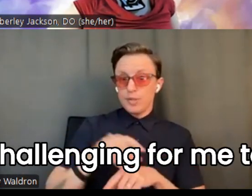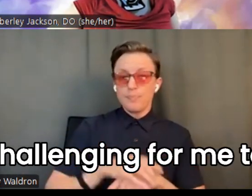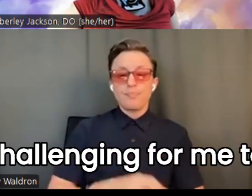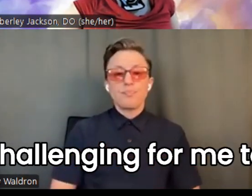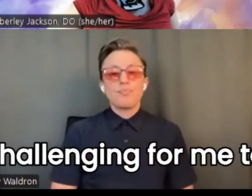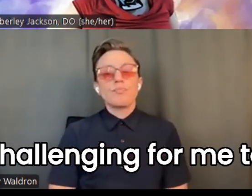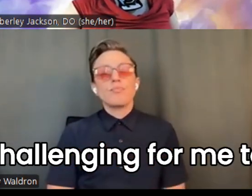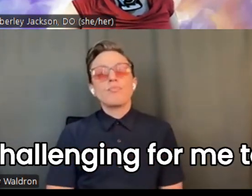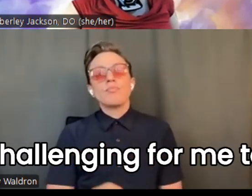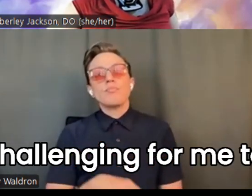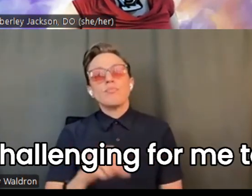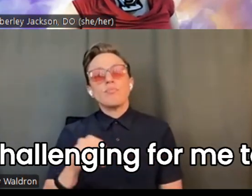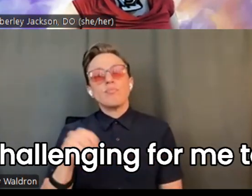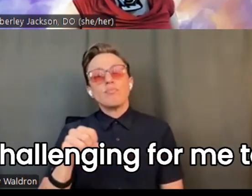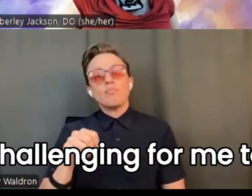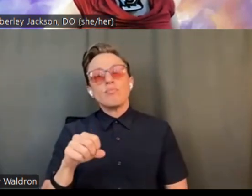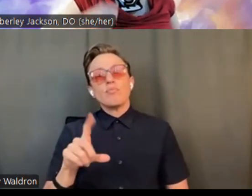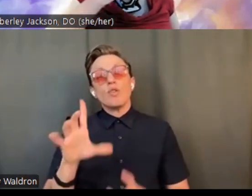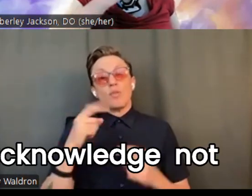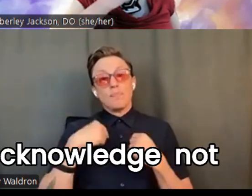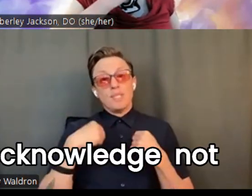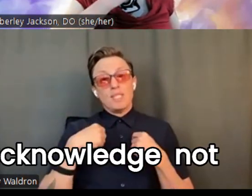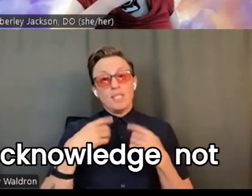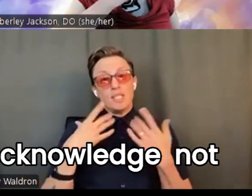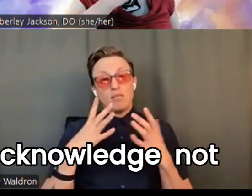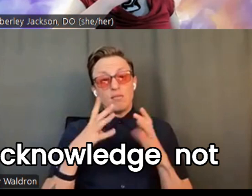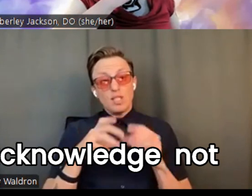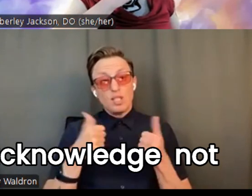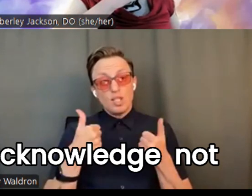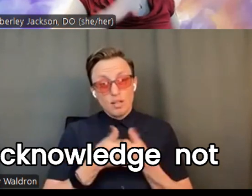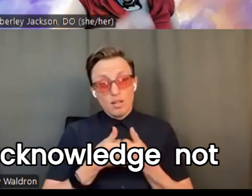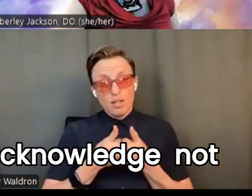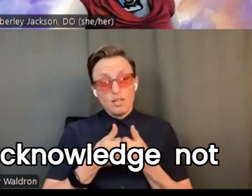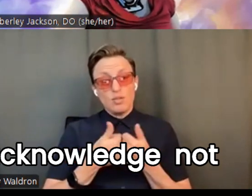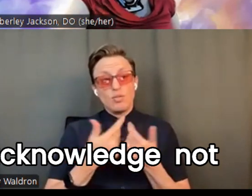It's been challenging for me to